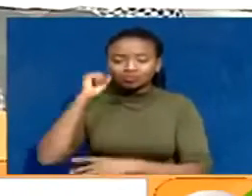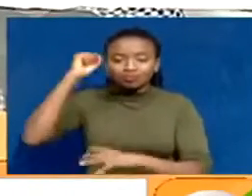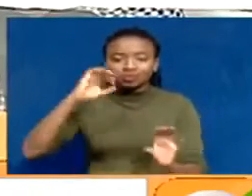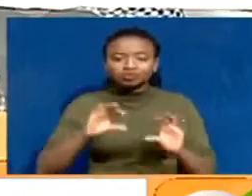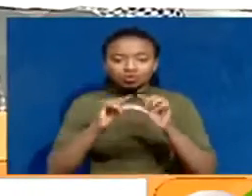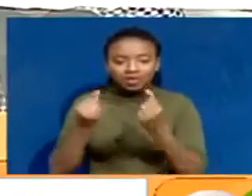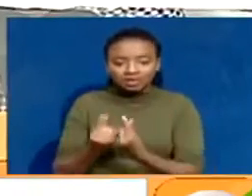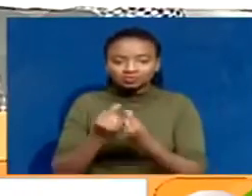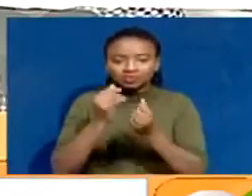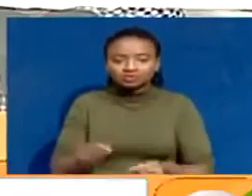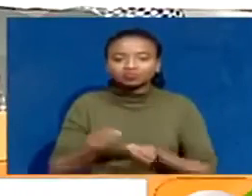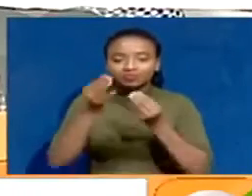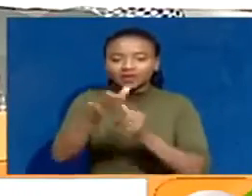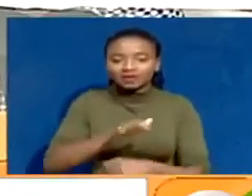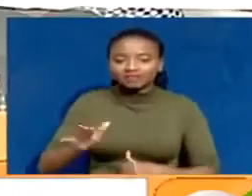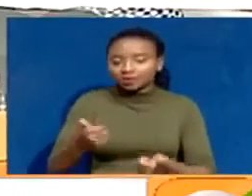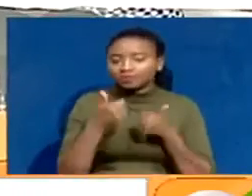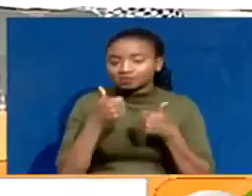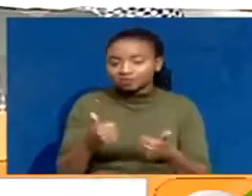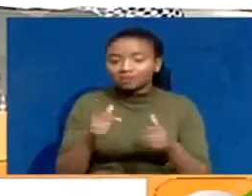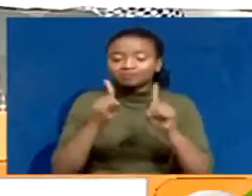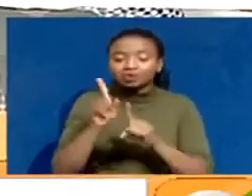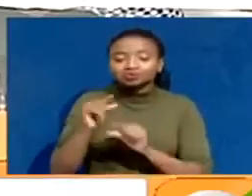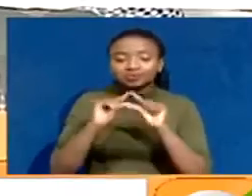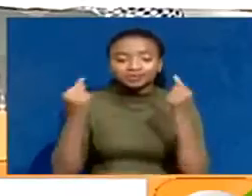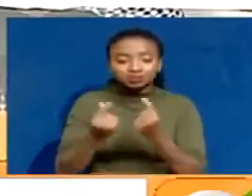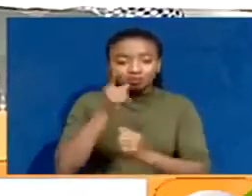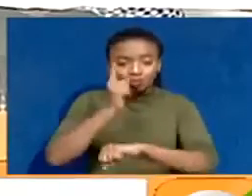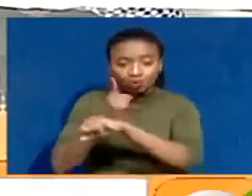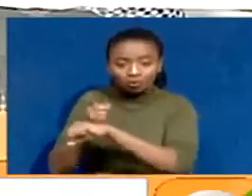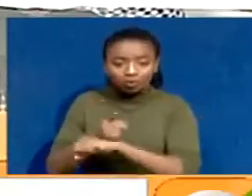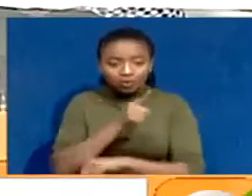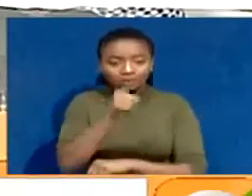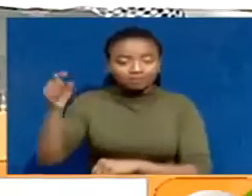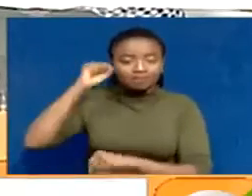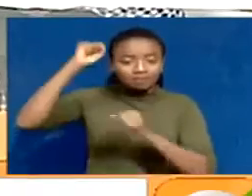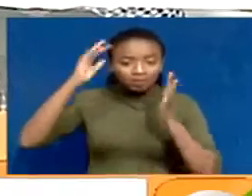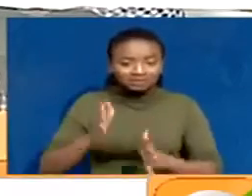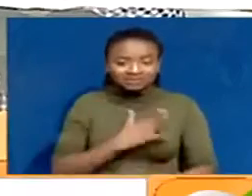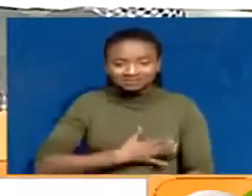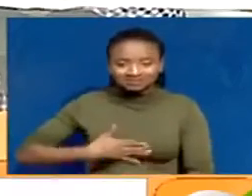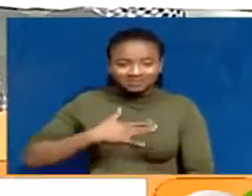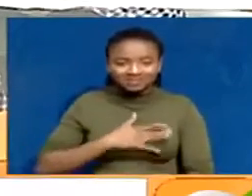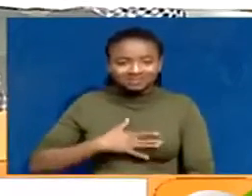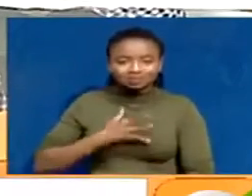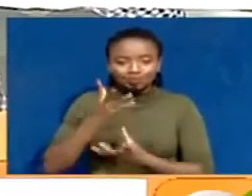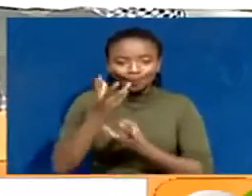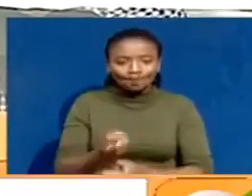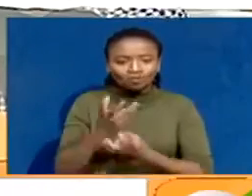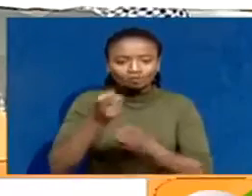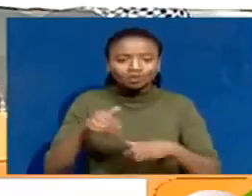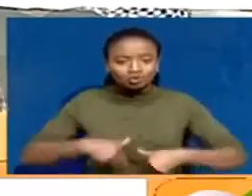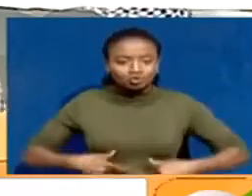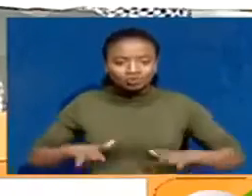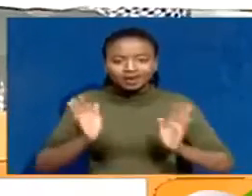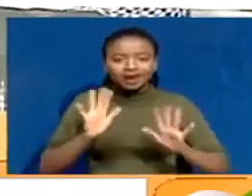that promises to provide a better environment. The group also warning the political class against taking advantage of the youth and